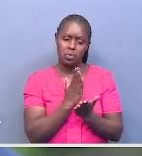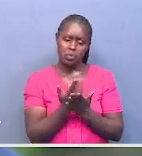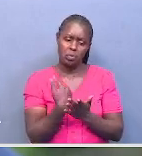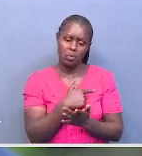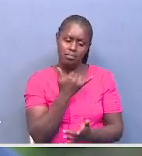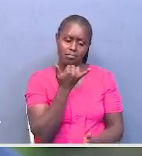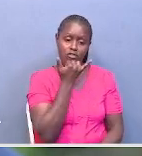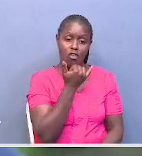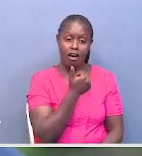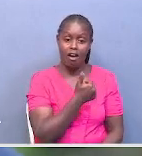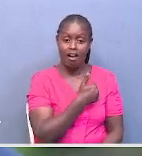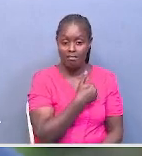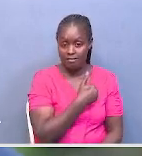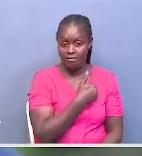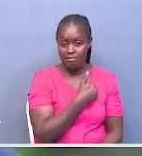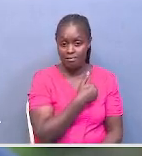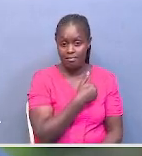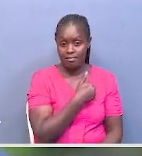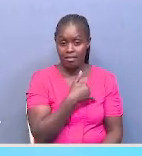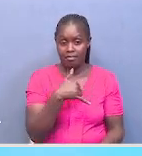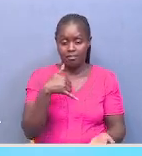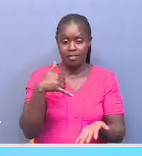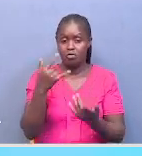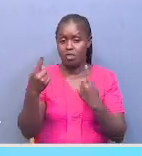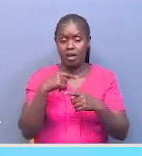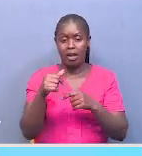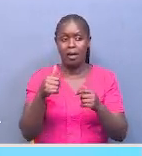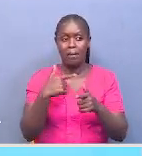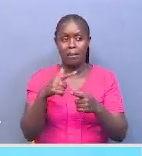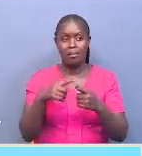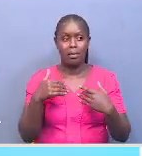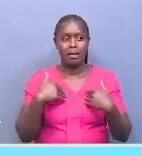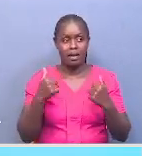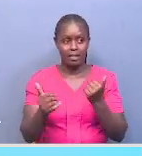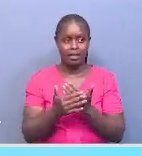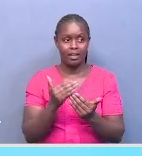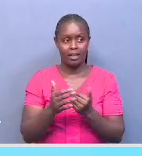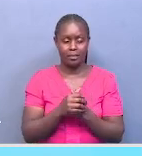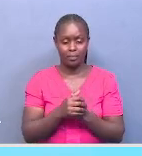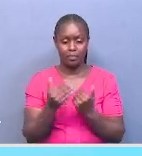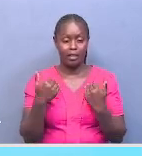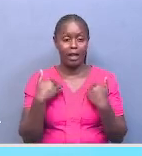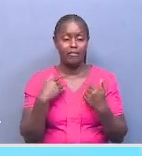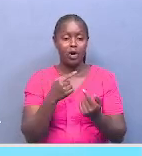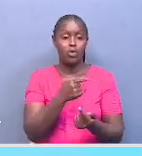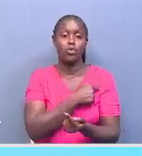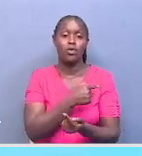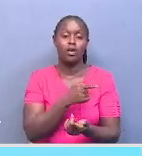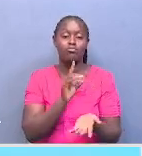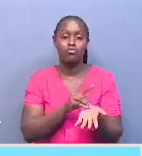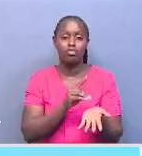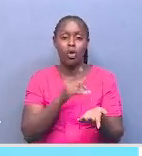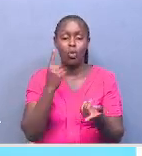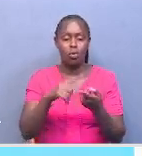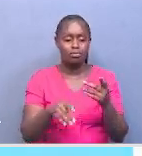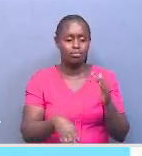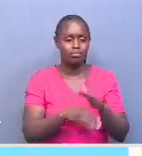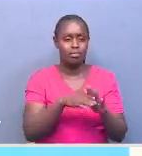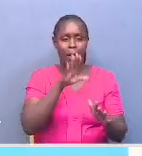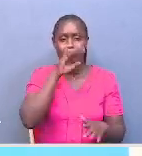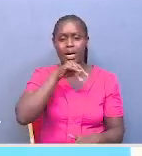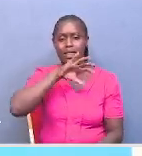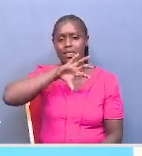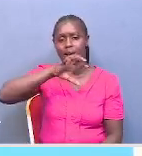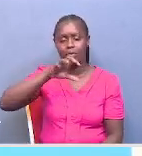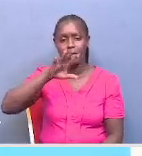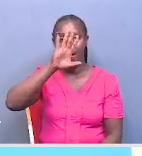mistake devolving healthcare? In Laikipia, we also have 34 doctors who are dismissed by the county government on